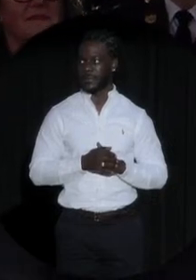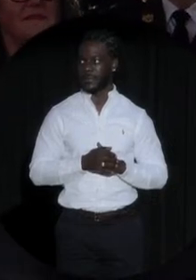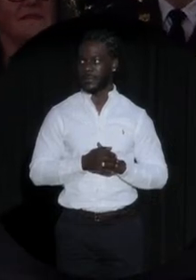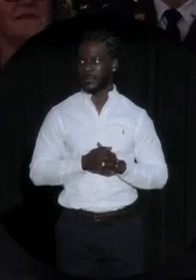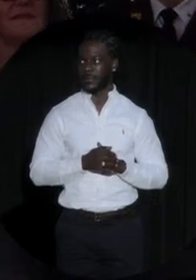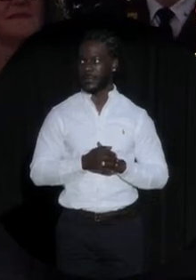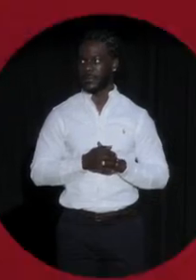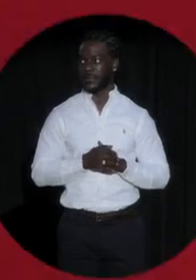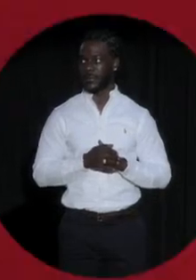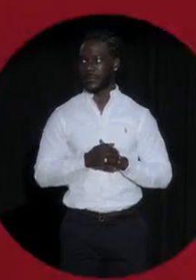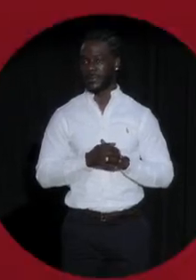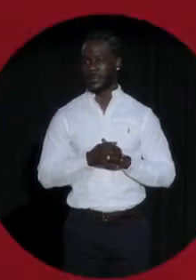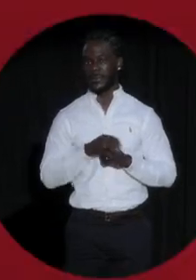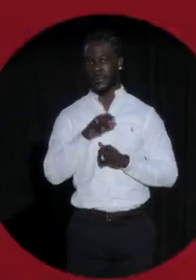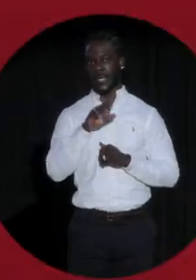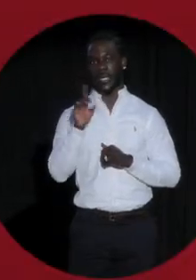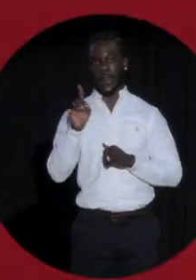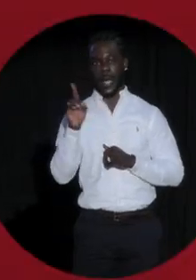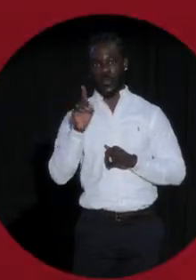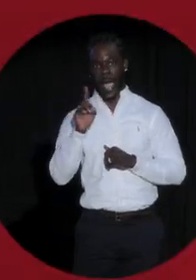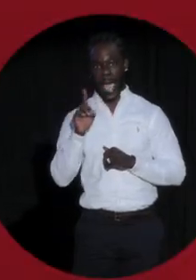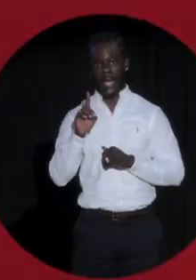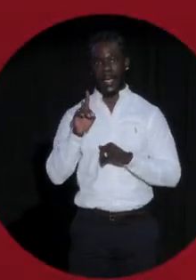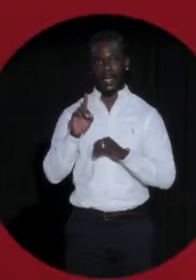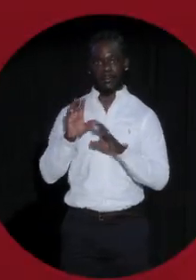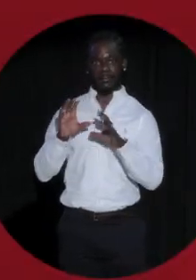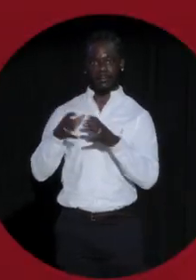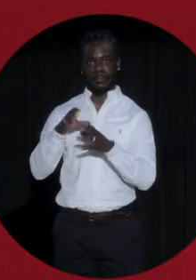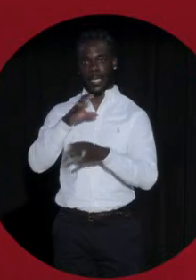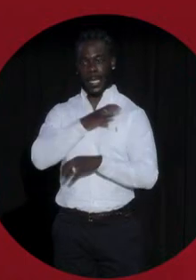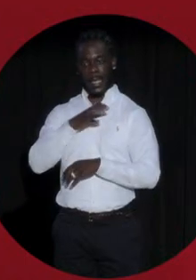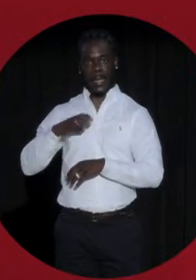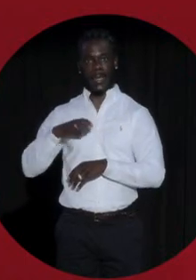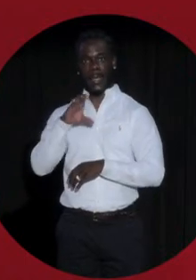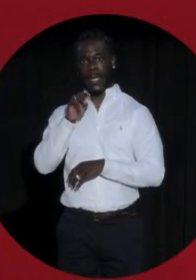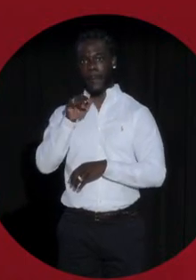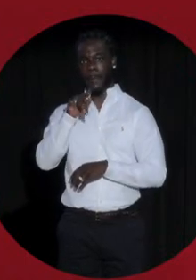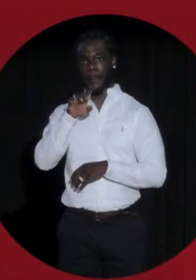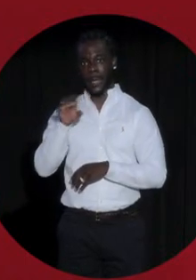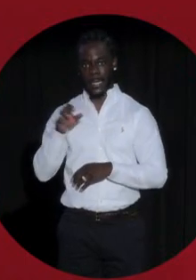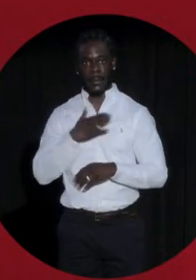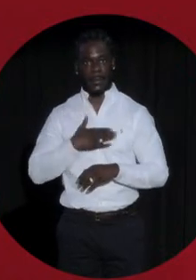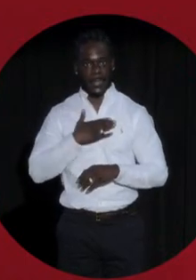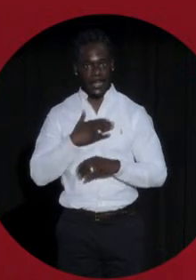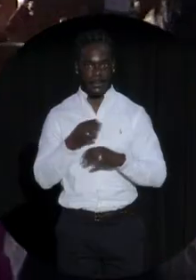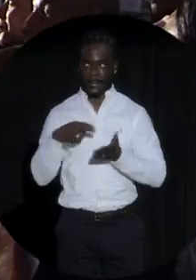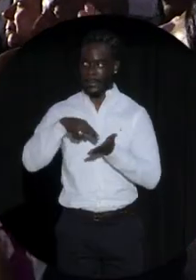The Democratic Central Committee, please stand and be recognized.